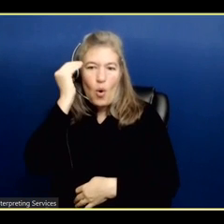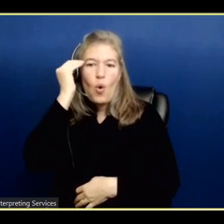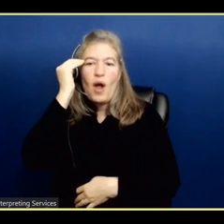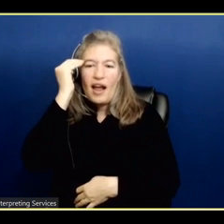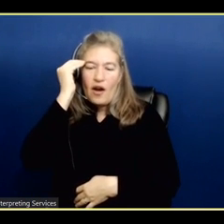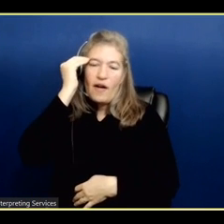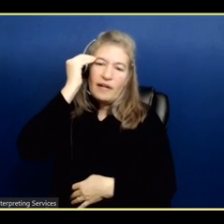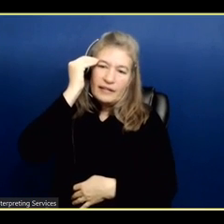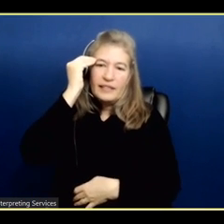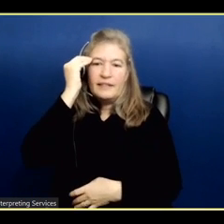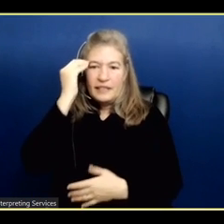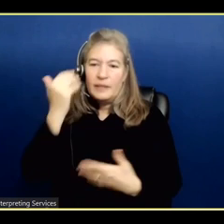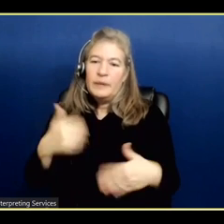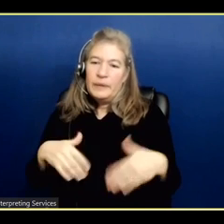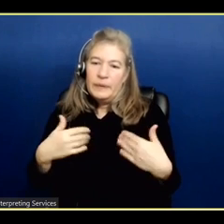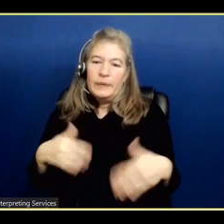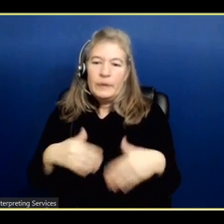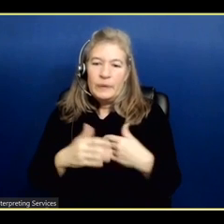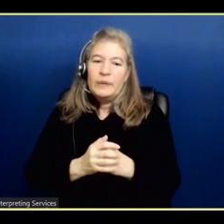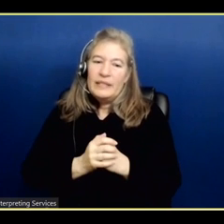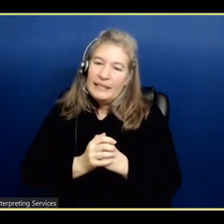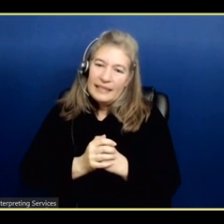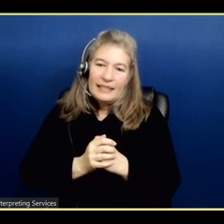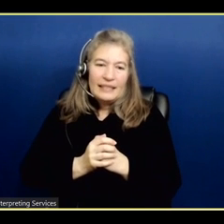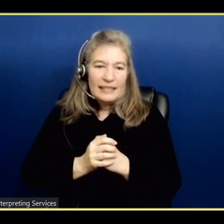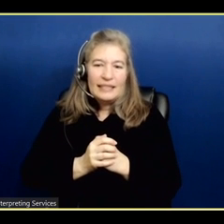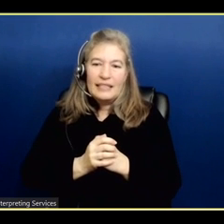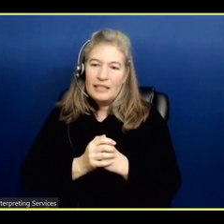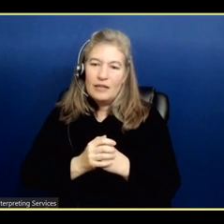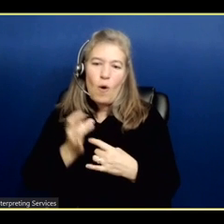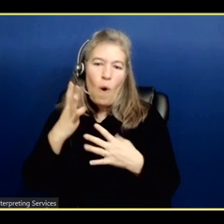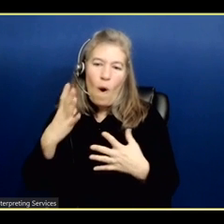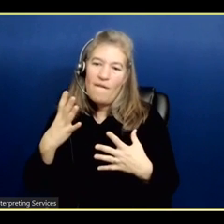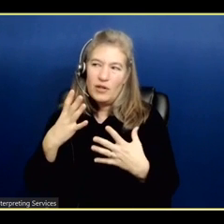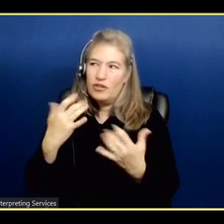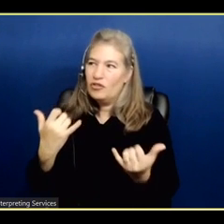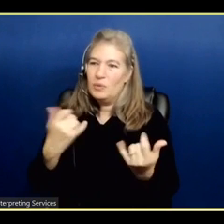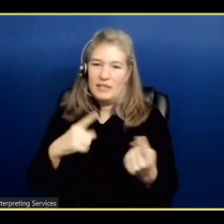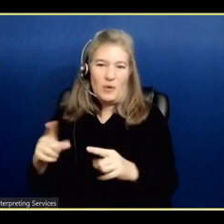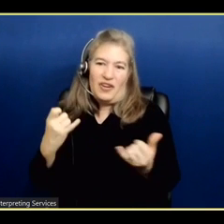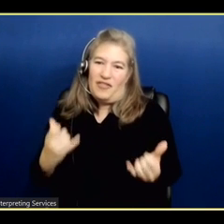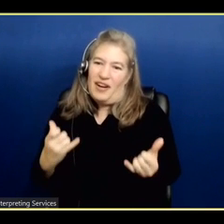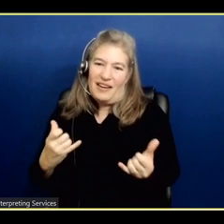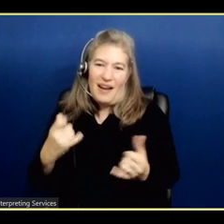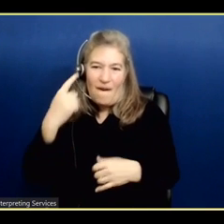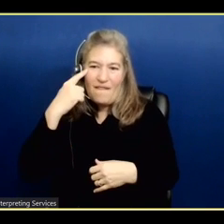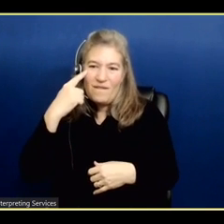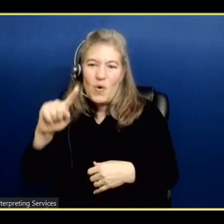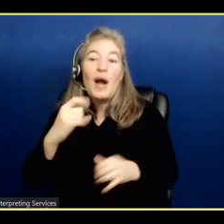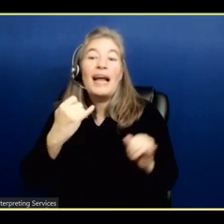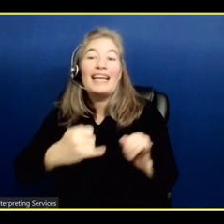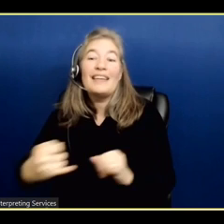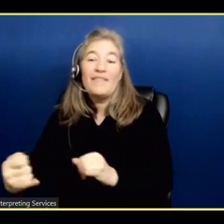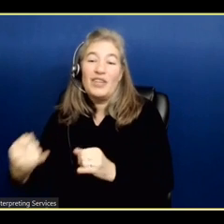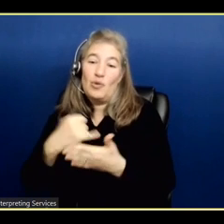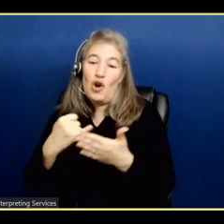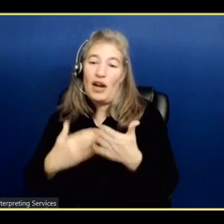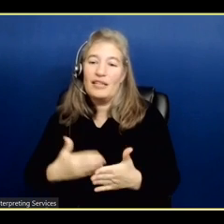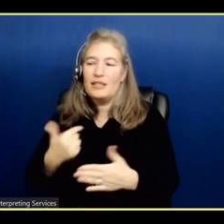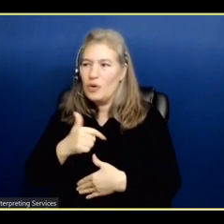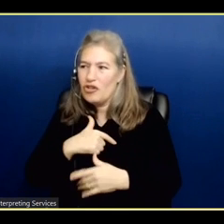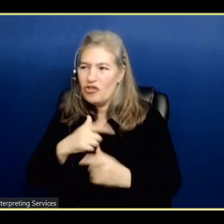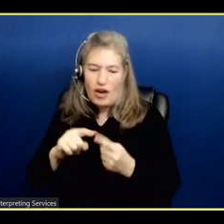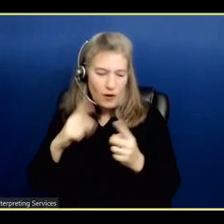how this is just a tremendously awful time for individual artists. So we are looking for ways to get